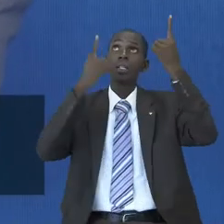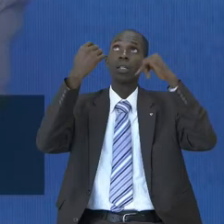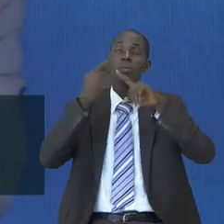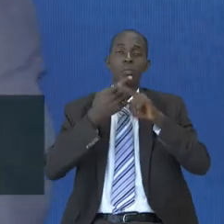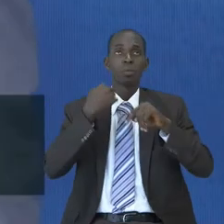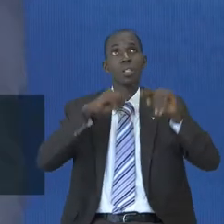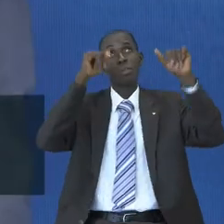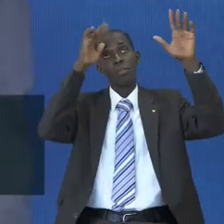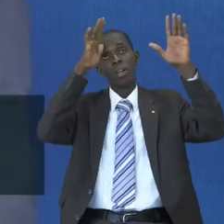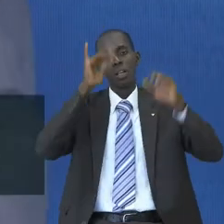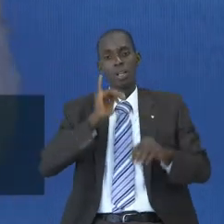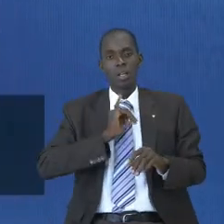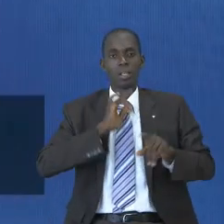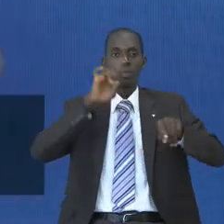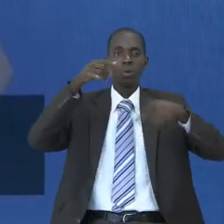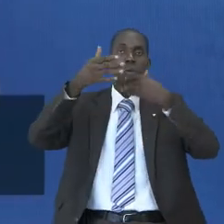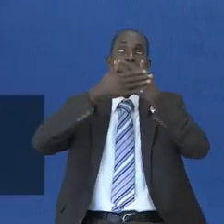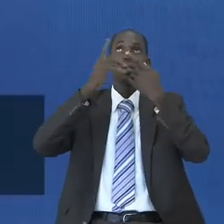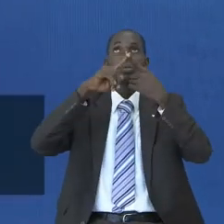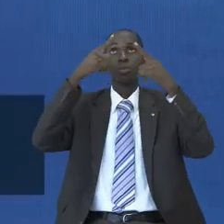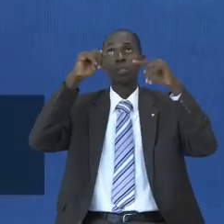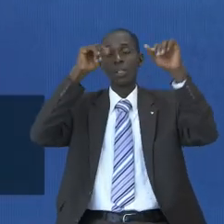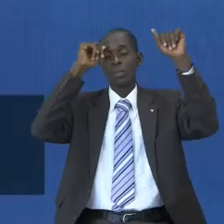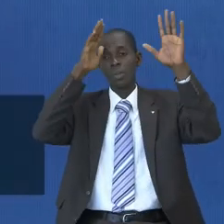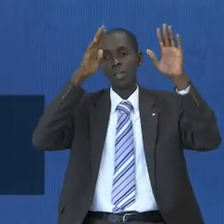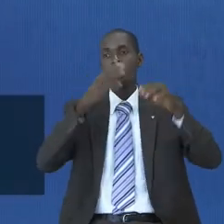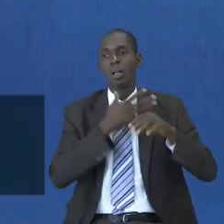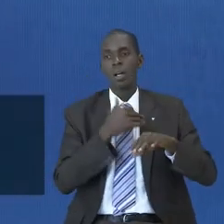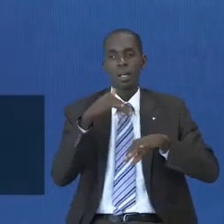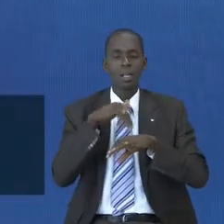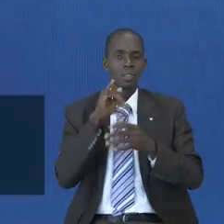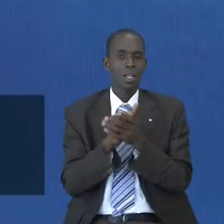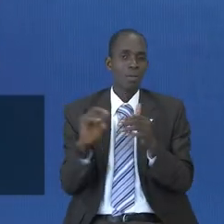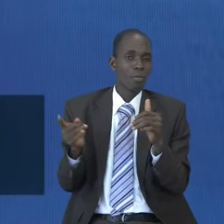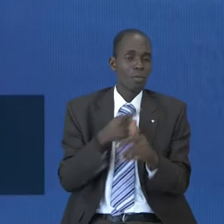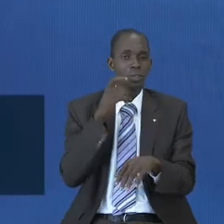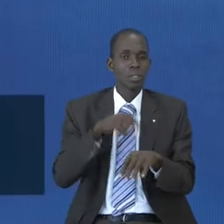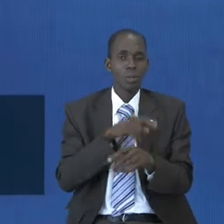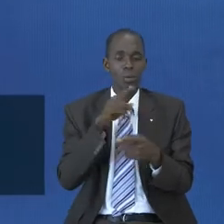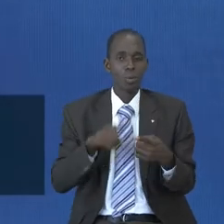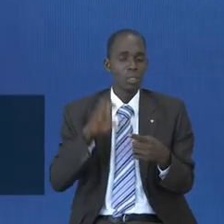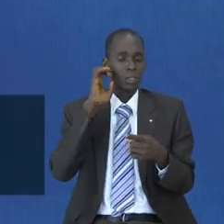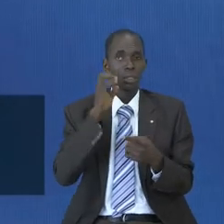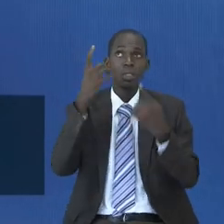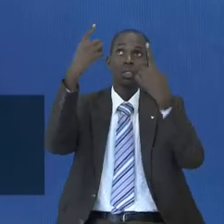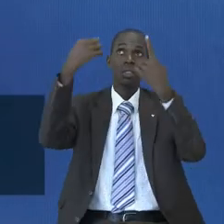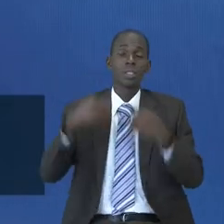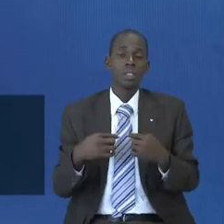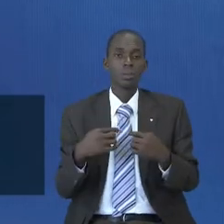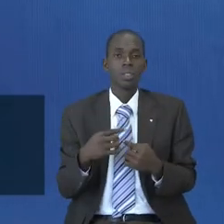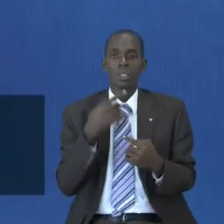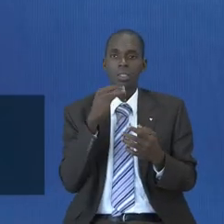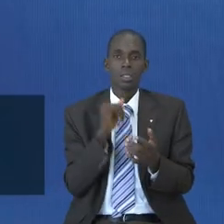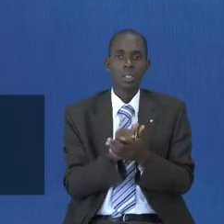go to the Father. And at that first time, when he came that time, we're told that as